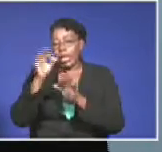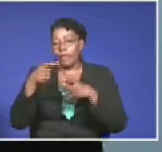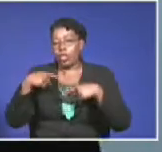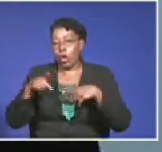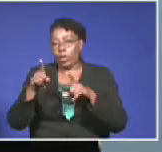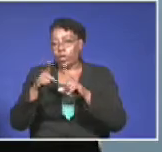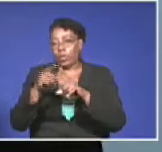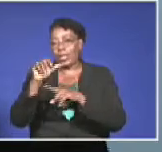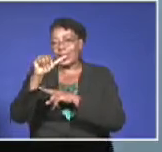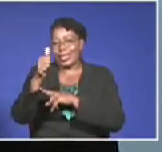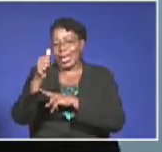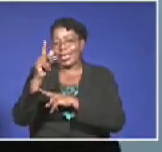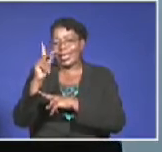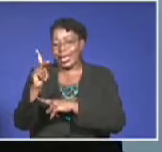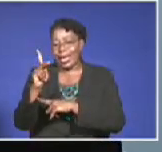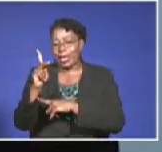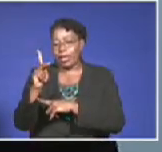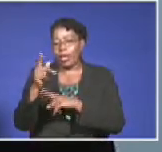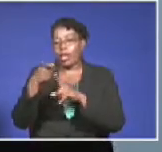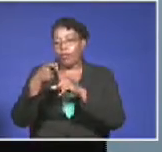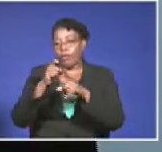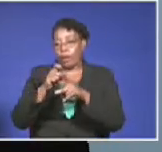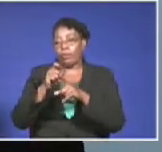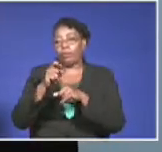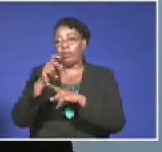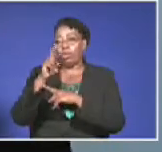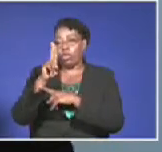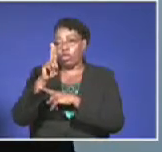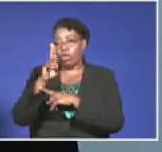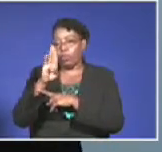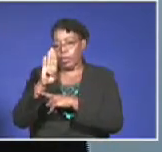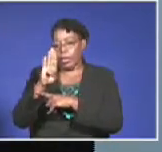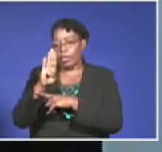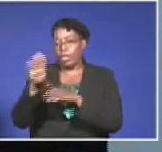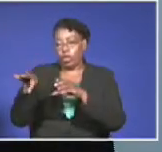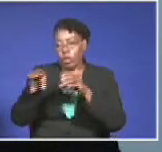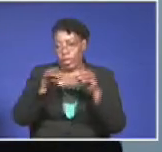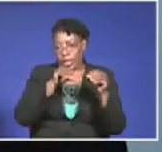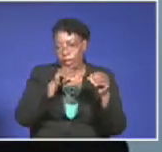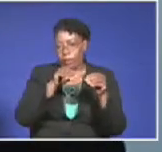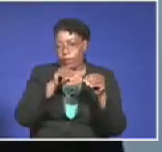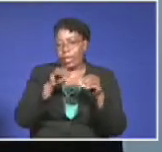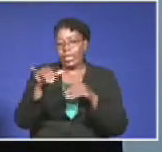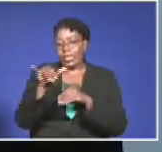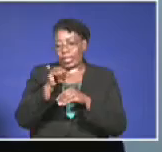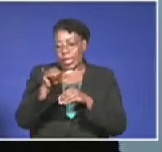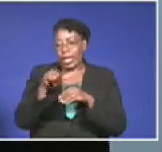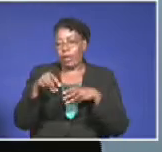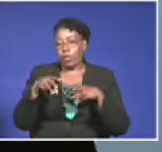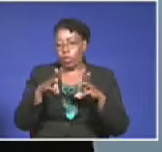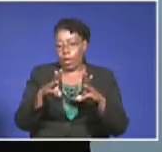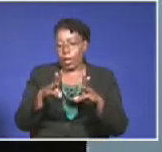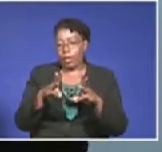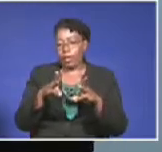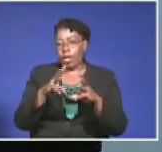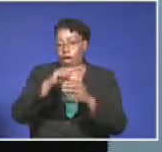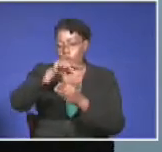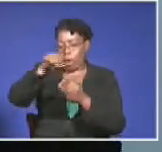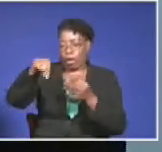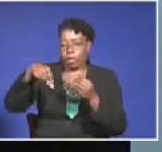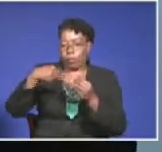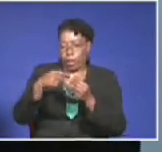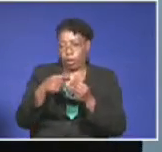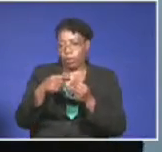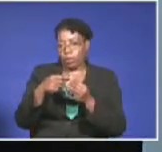on the 10K route, you will leave the university heading the same direction as the 5K. However, you will go straight to the roundabout